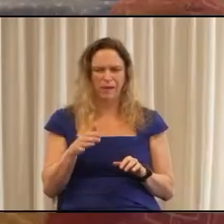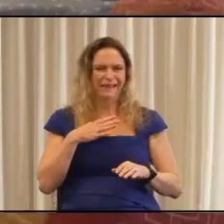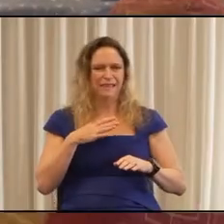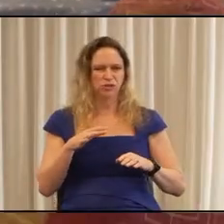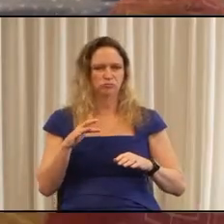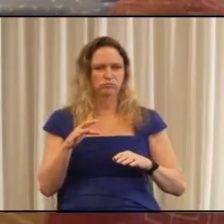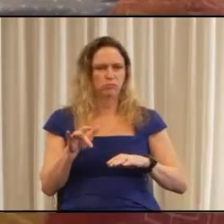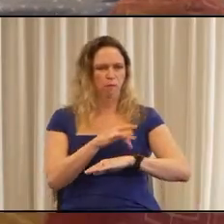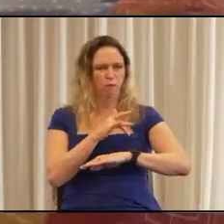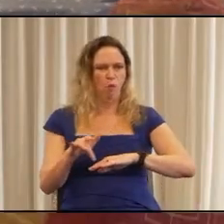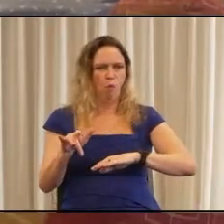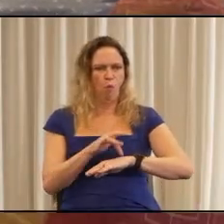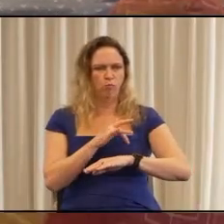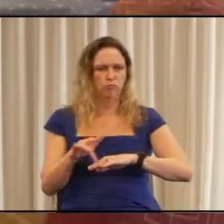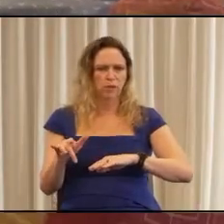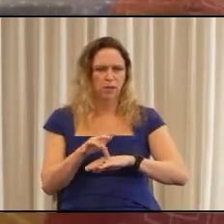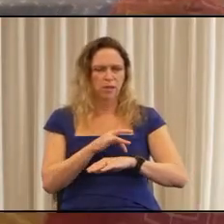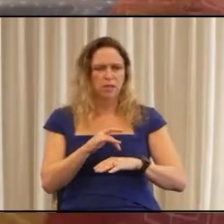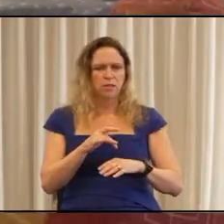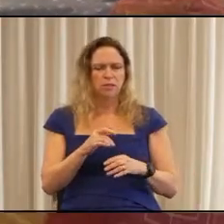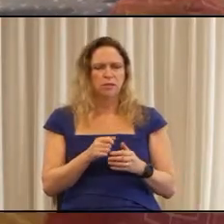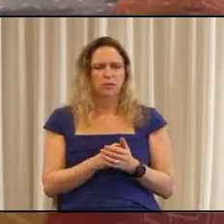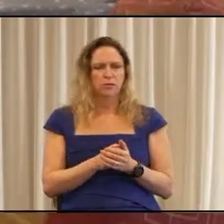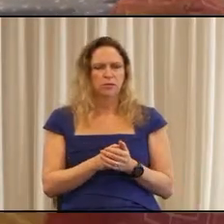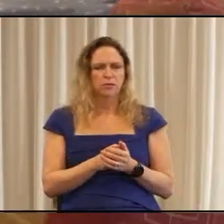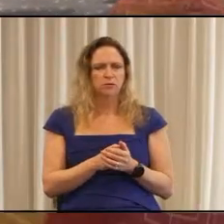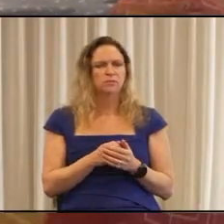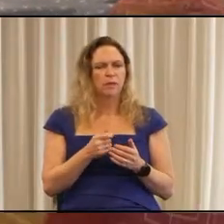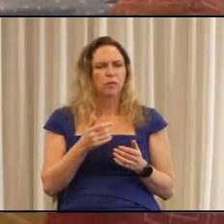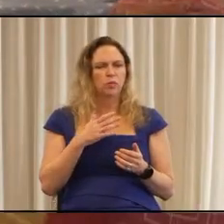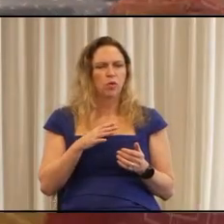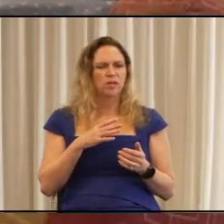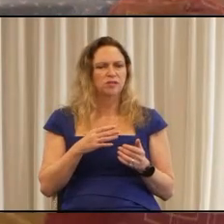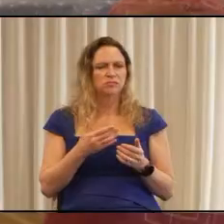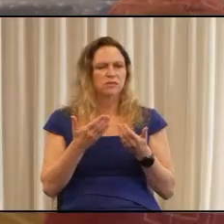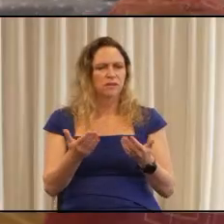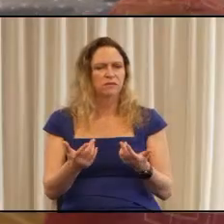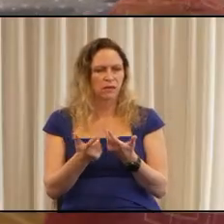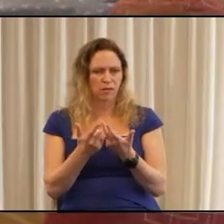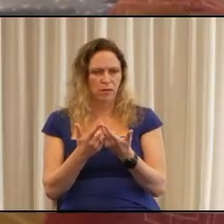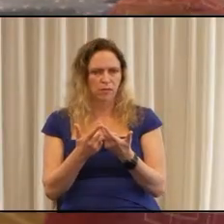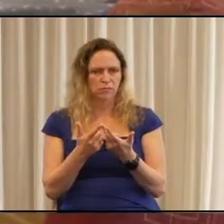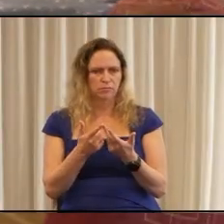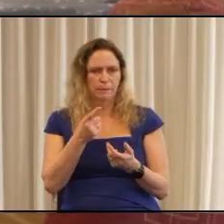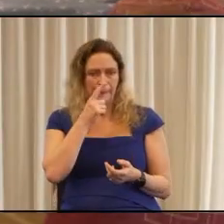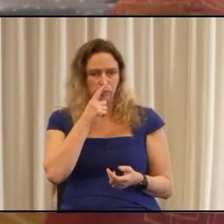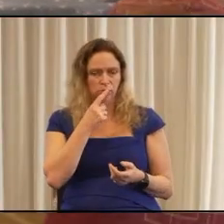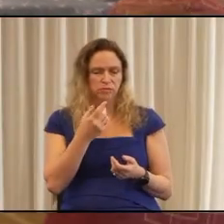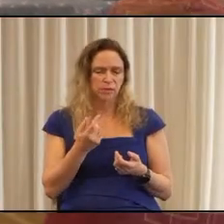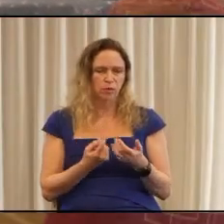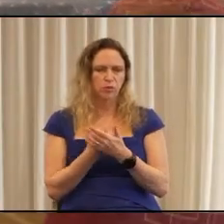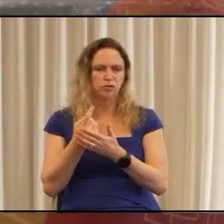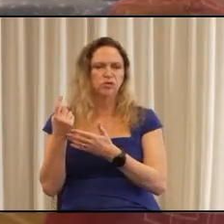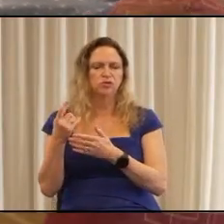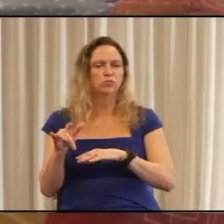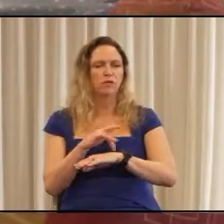gathered some people that we knew that could give some broad range of an opportunity for others to have a performance that maybe had not